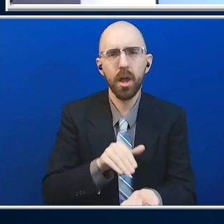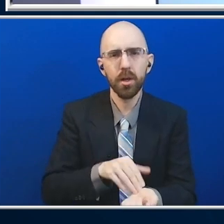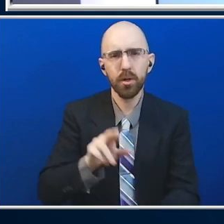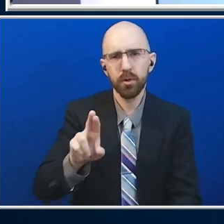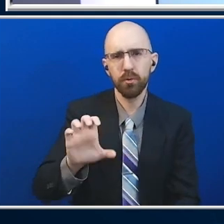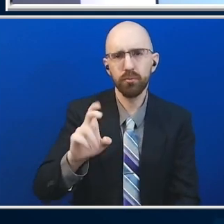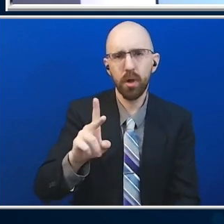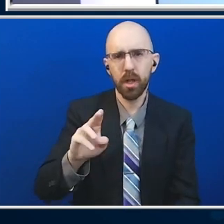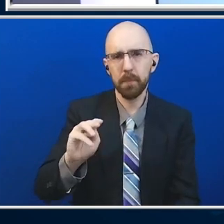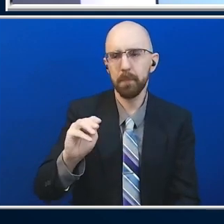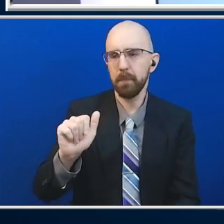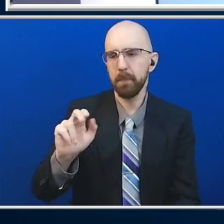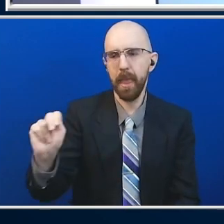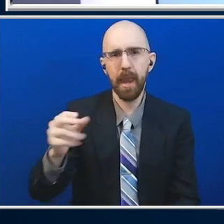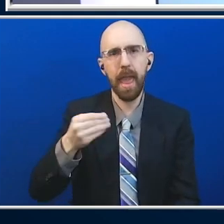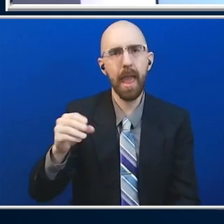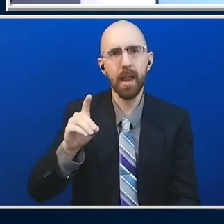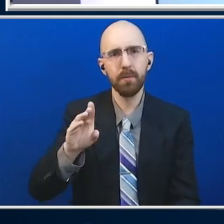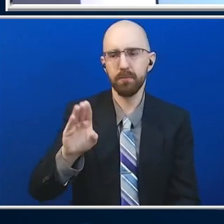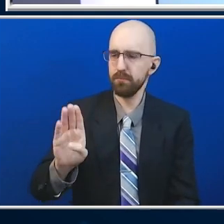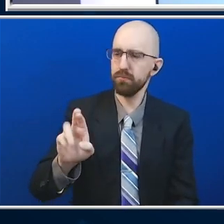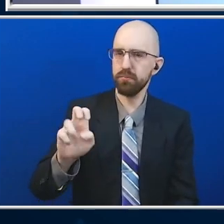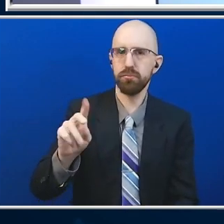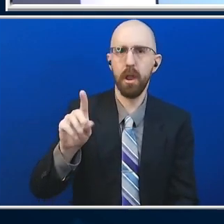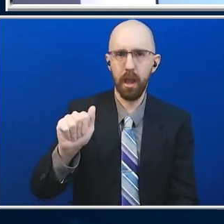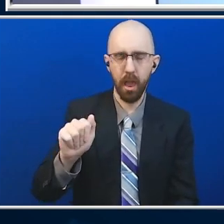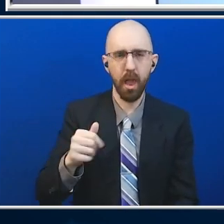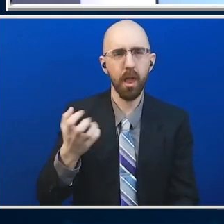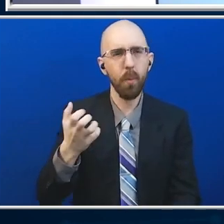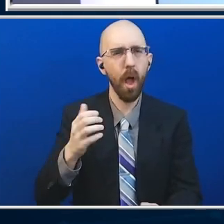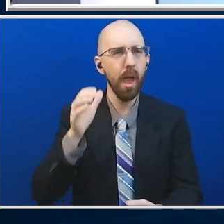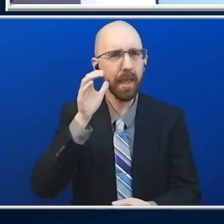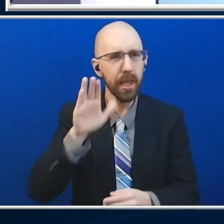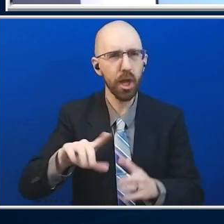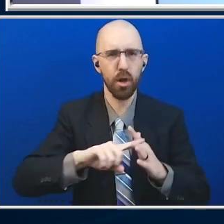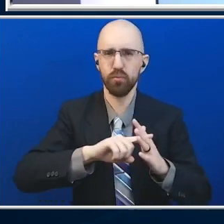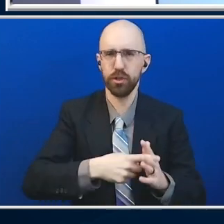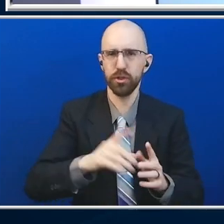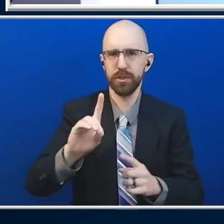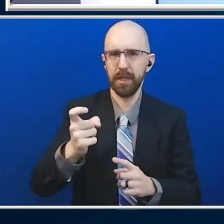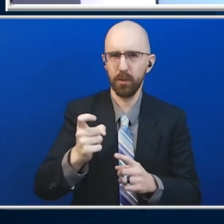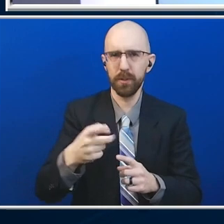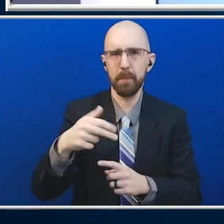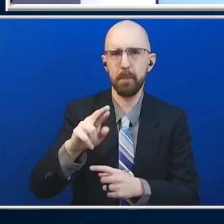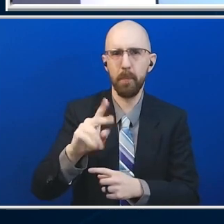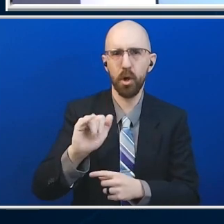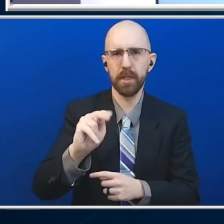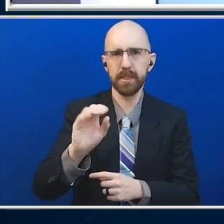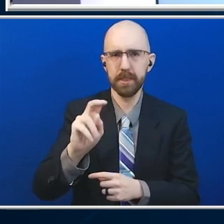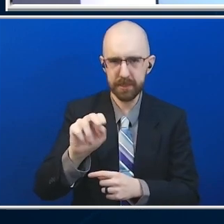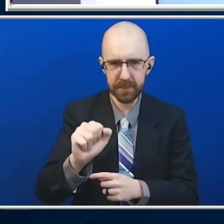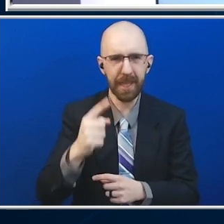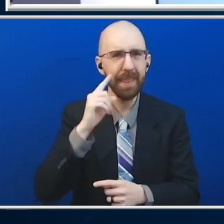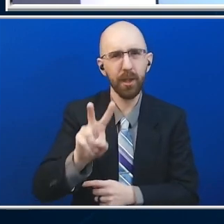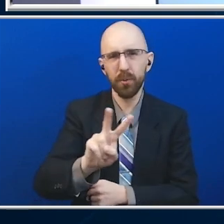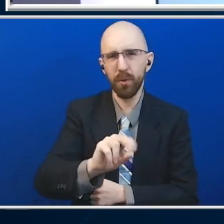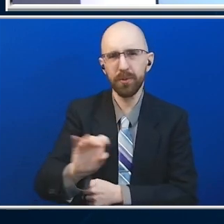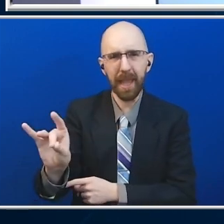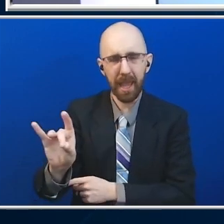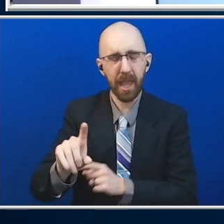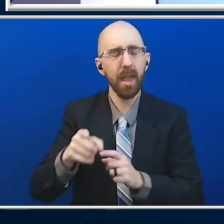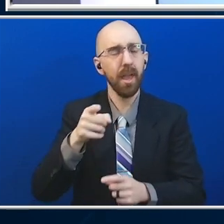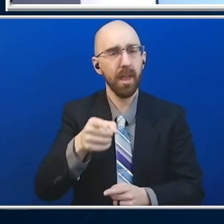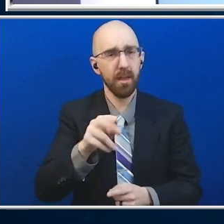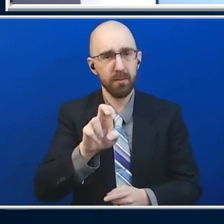Brenda. Guys, take us back to the original diagnosis of Parkinson's. I think it was in 2008, but Brenda, you said you